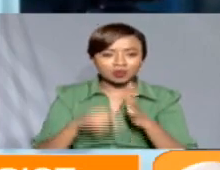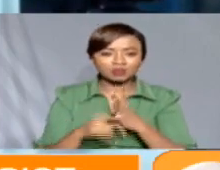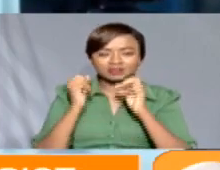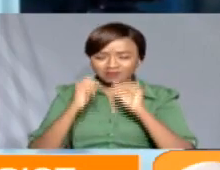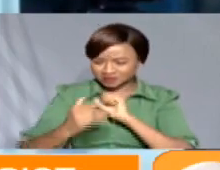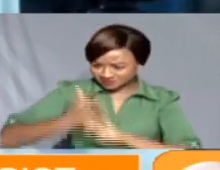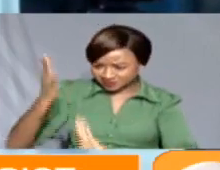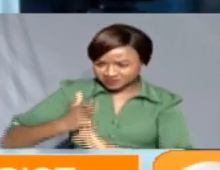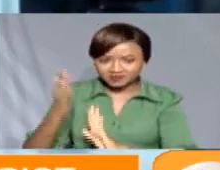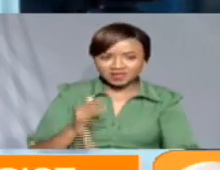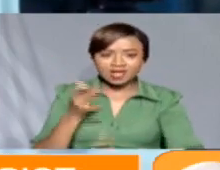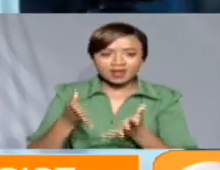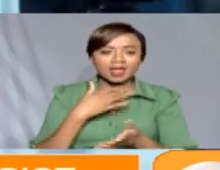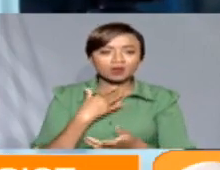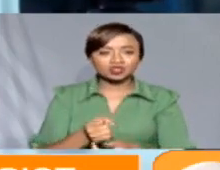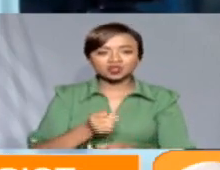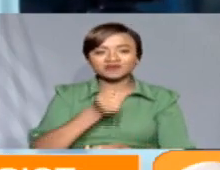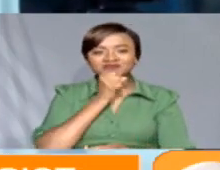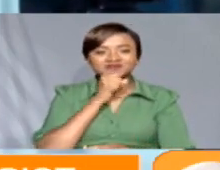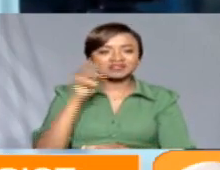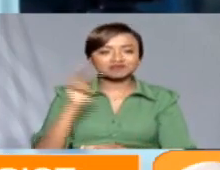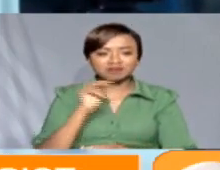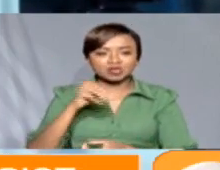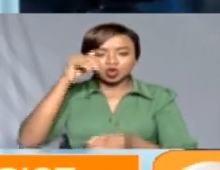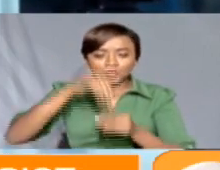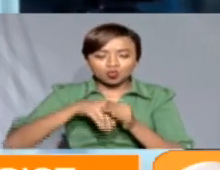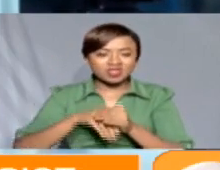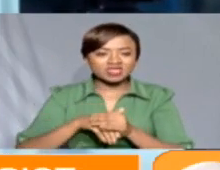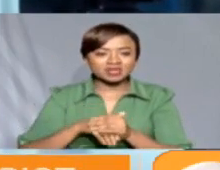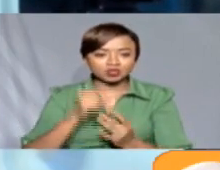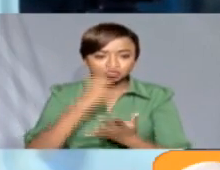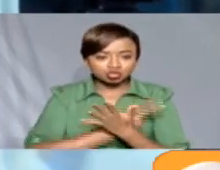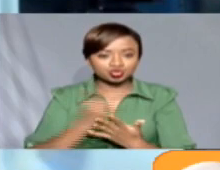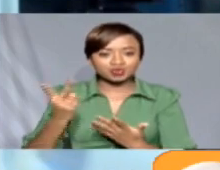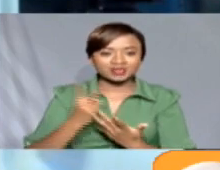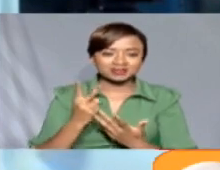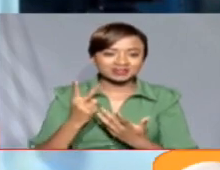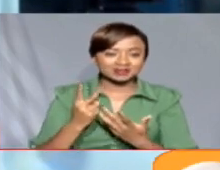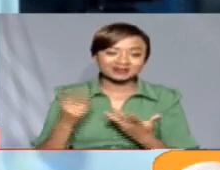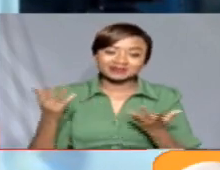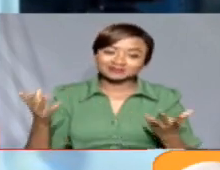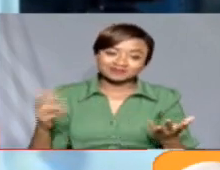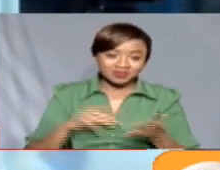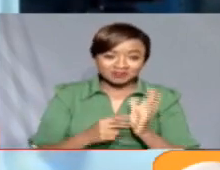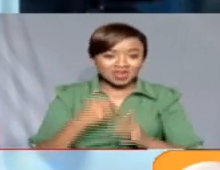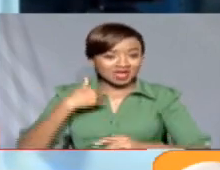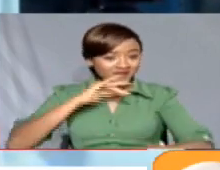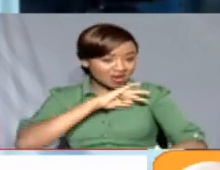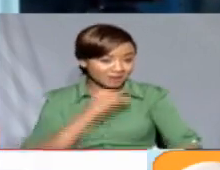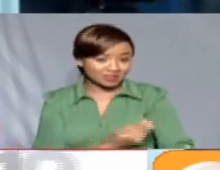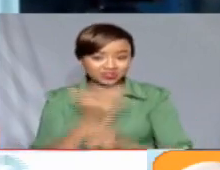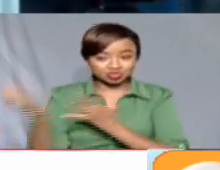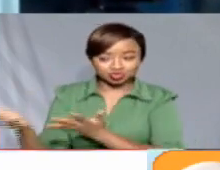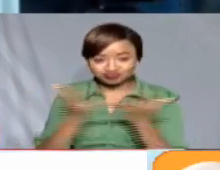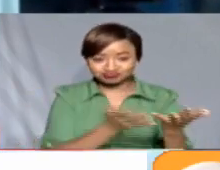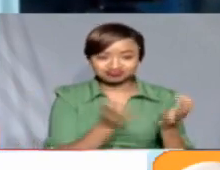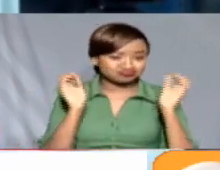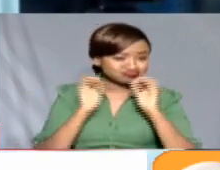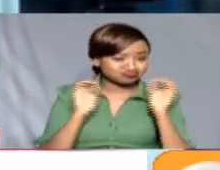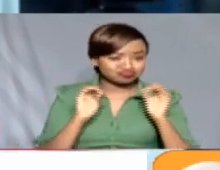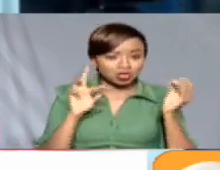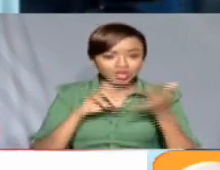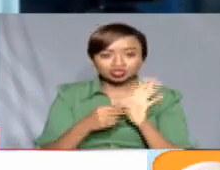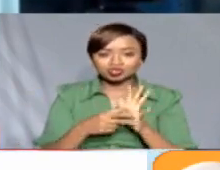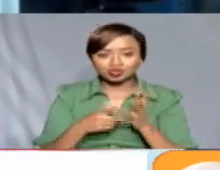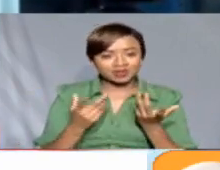it up. They want to have like 50 million tests like within 2 weeks or 3 weeks. They have no capacity to export to anybody. And that's not just